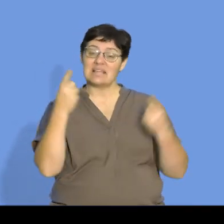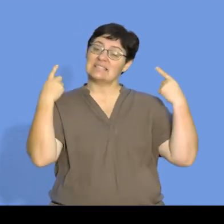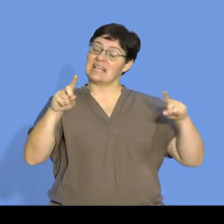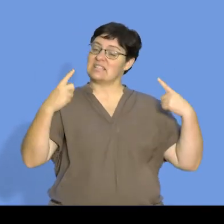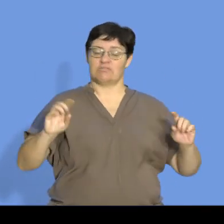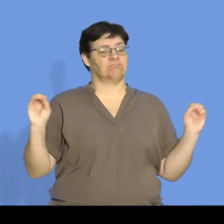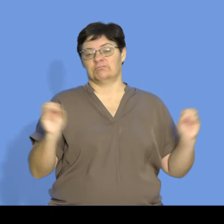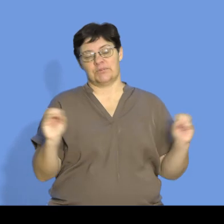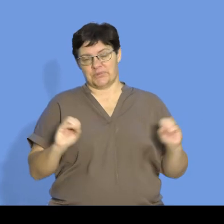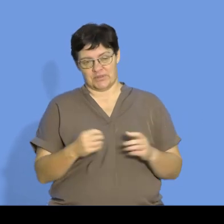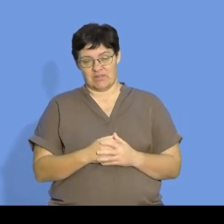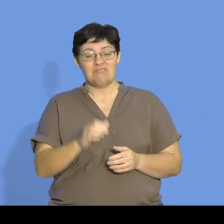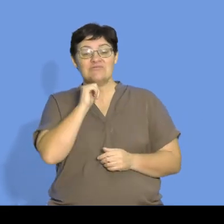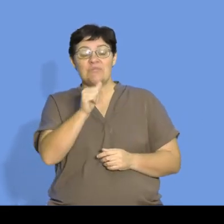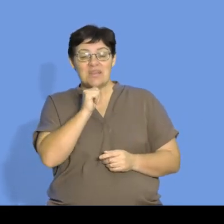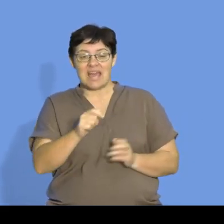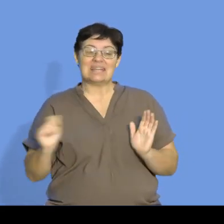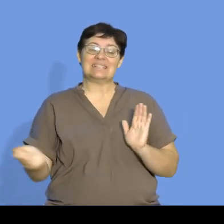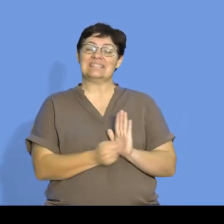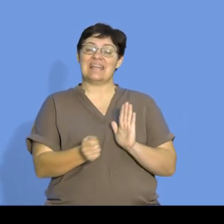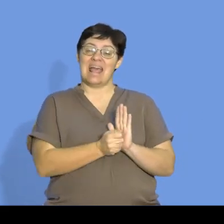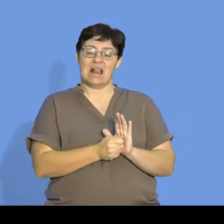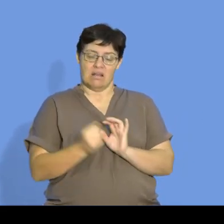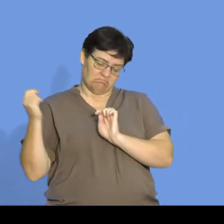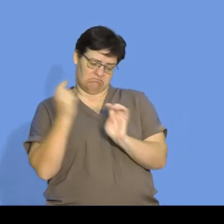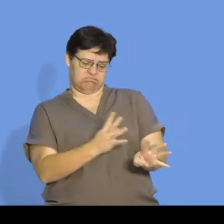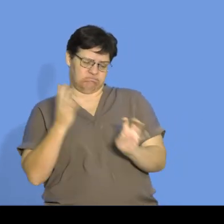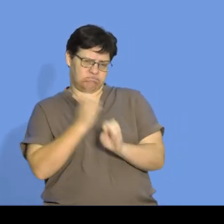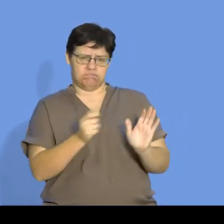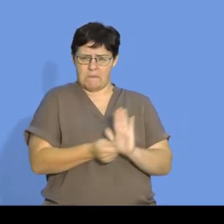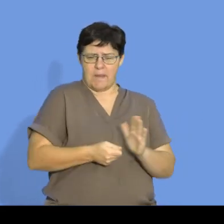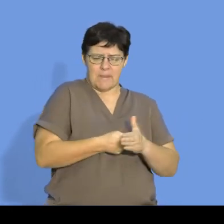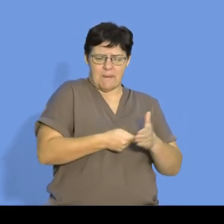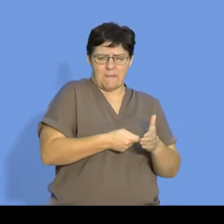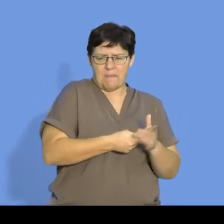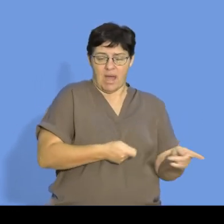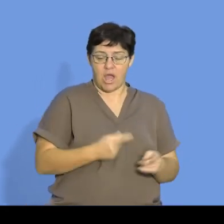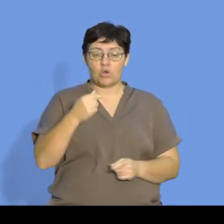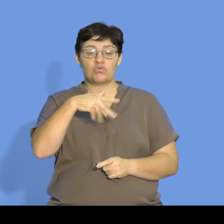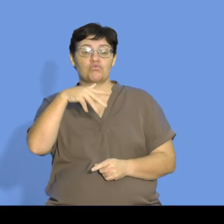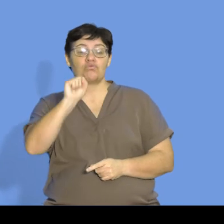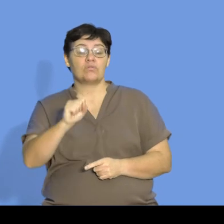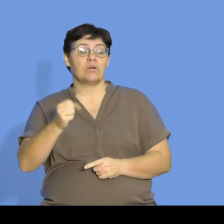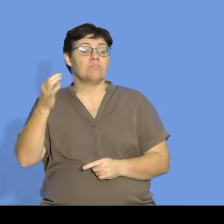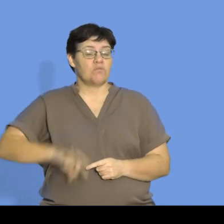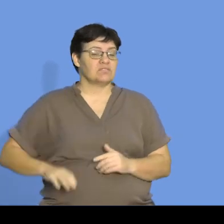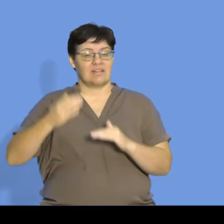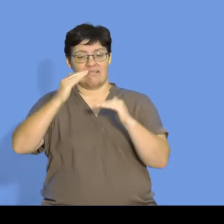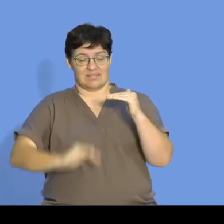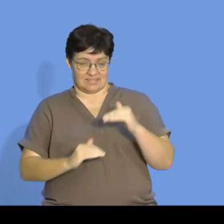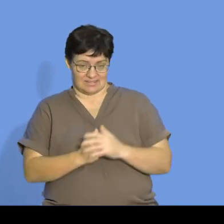Zanello's efforts were not successful because even though the sales increased, the gross